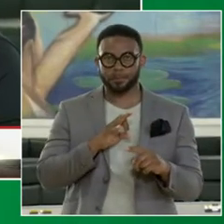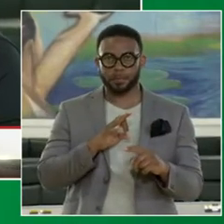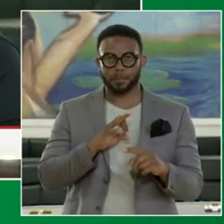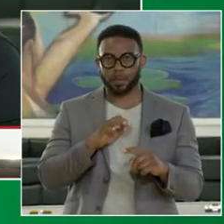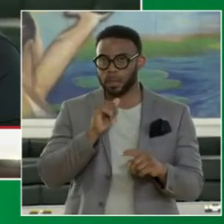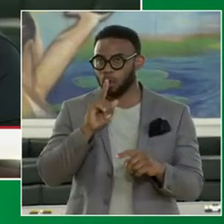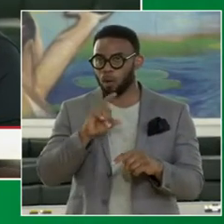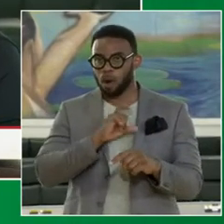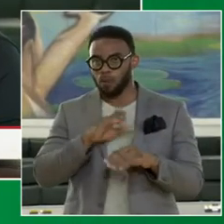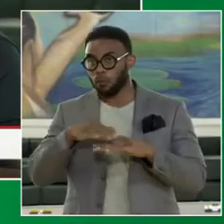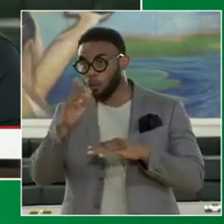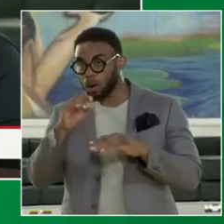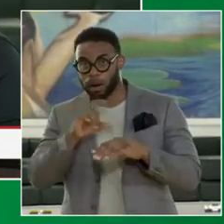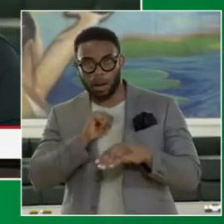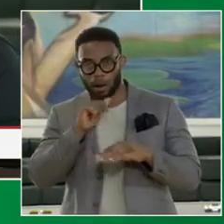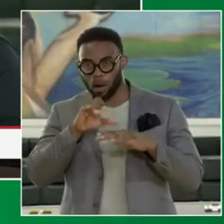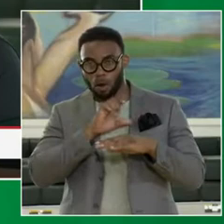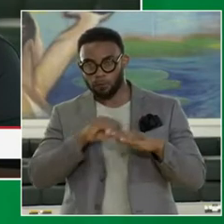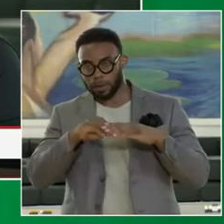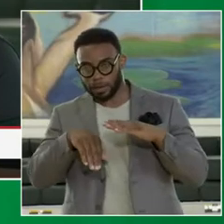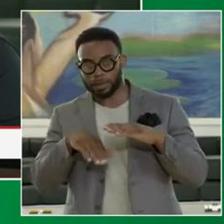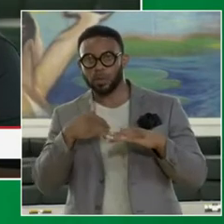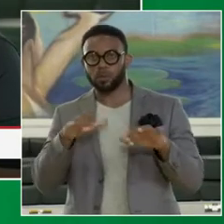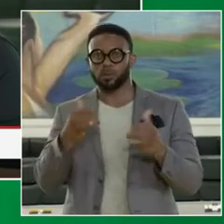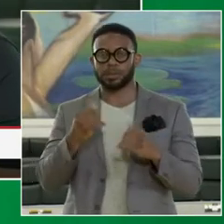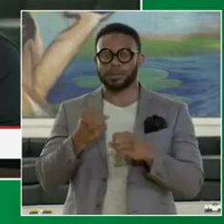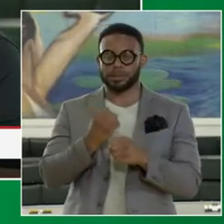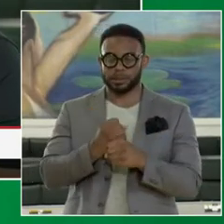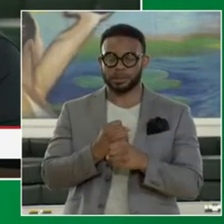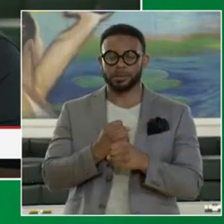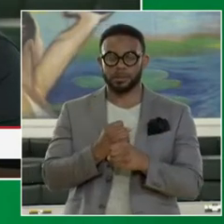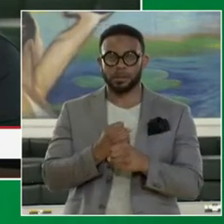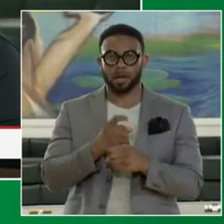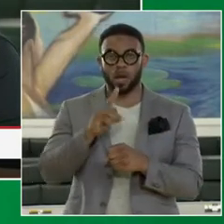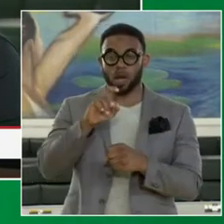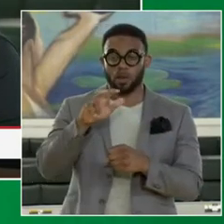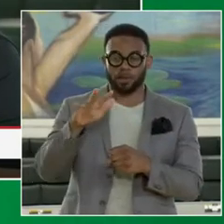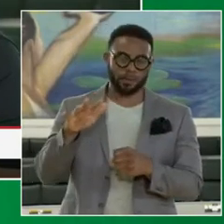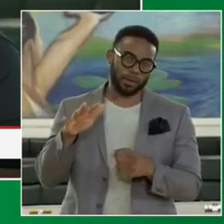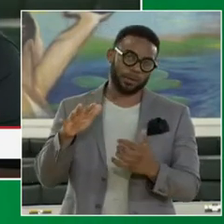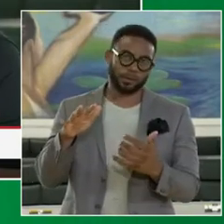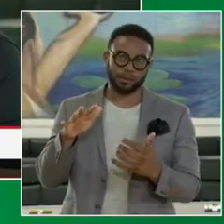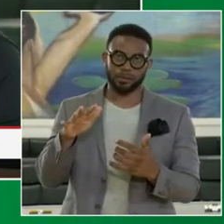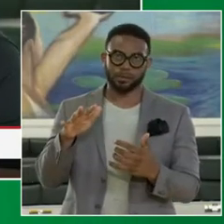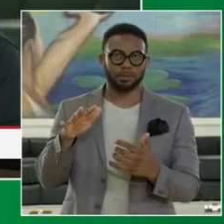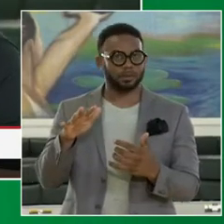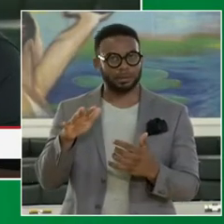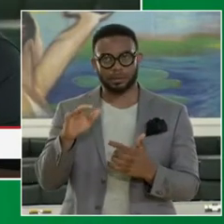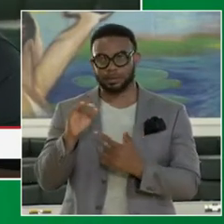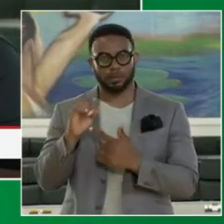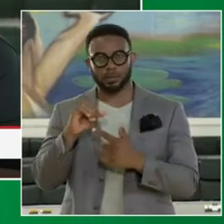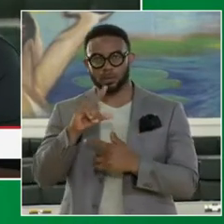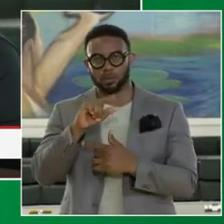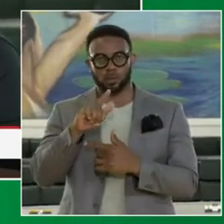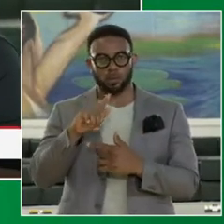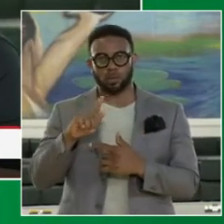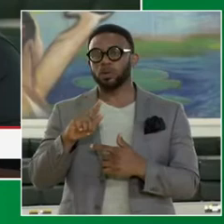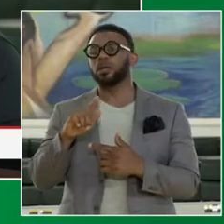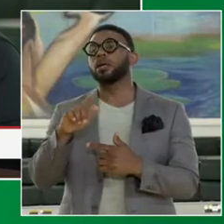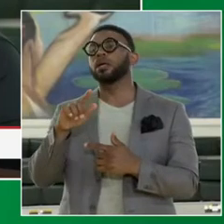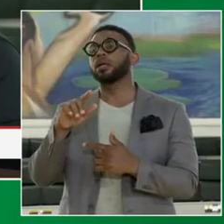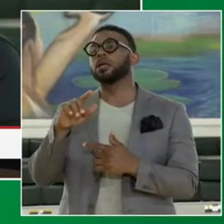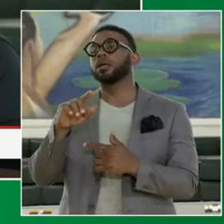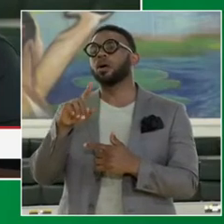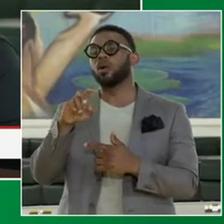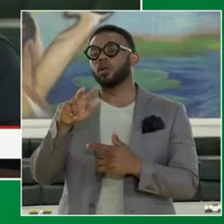not an officer less. And that's really what we're doing this year. 135, we have 0 come through in 2021. 135 is what we can get